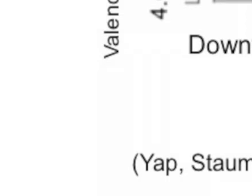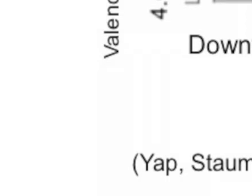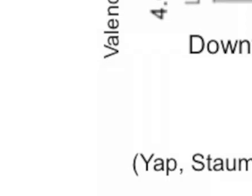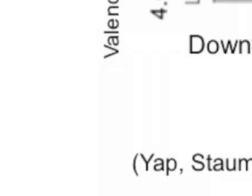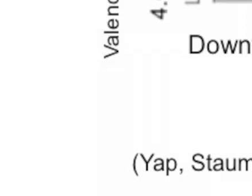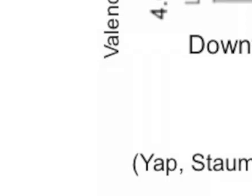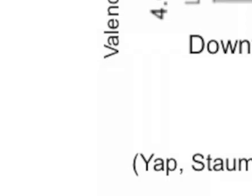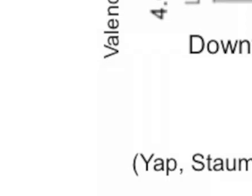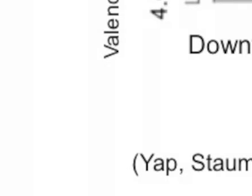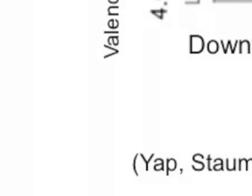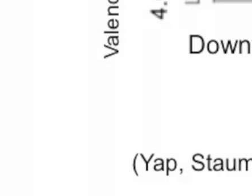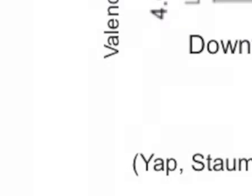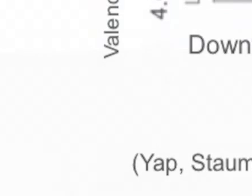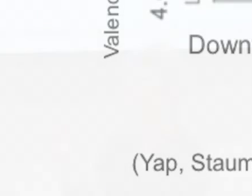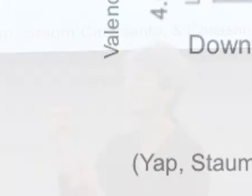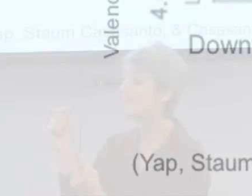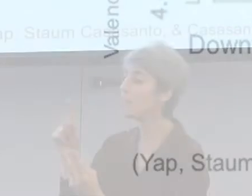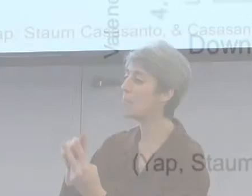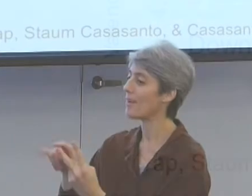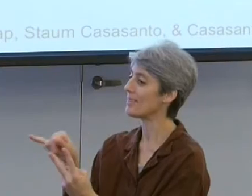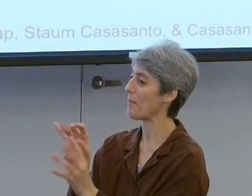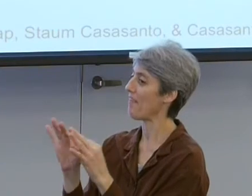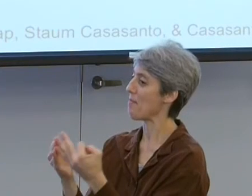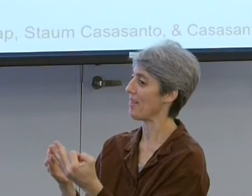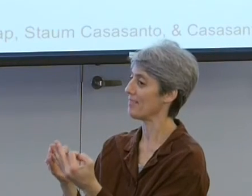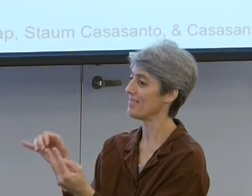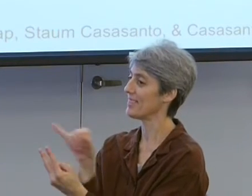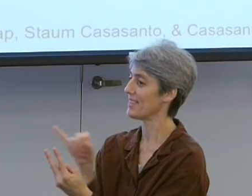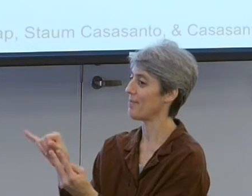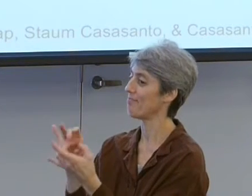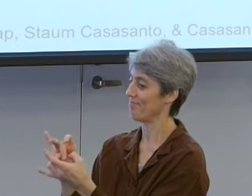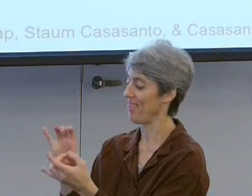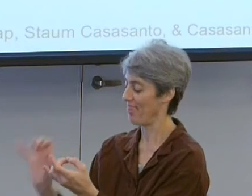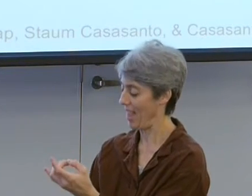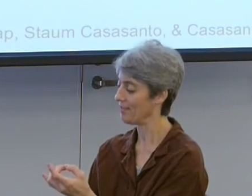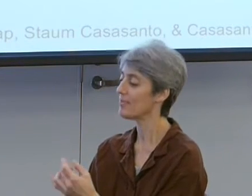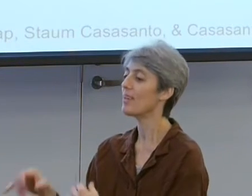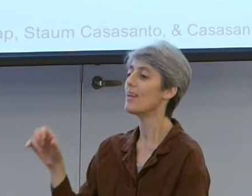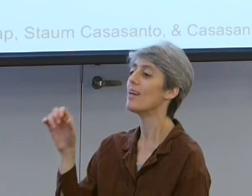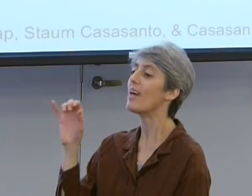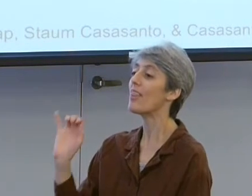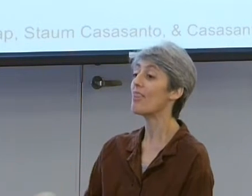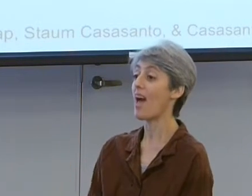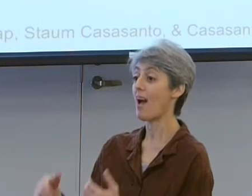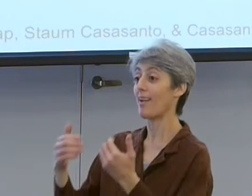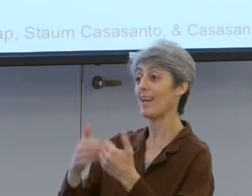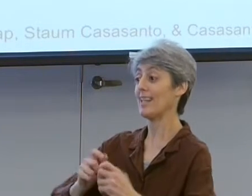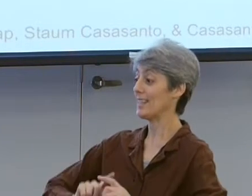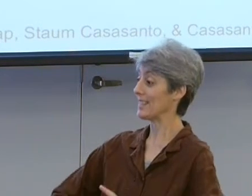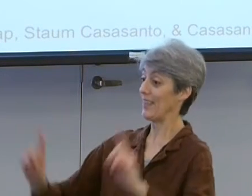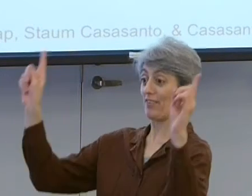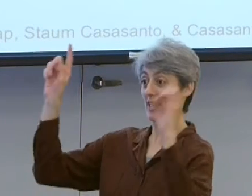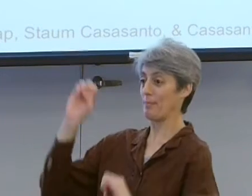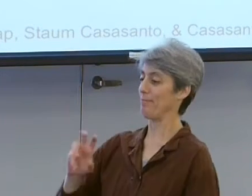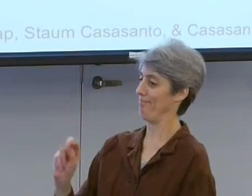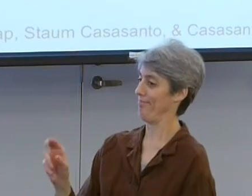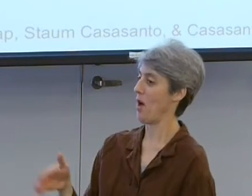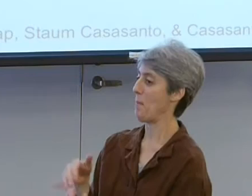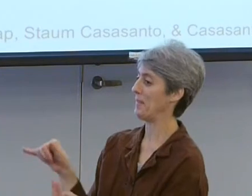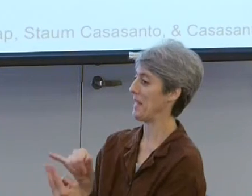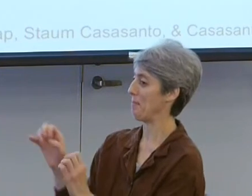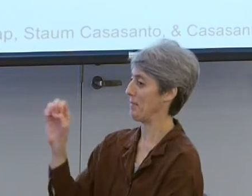Well, those are genetically related signs, so this could be considered a non-fully independent test of this hypothesis. Let's